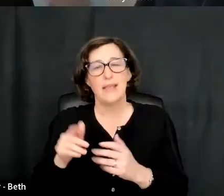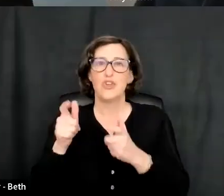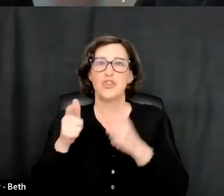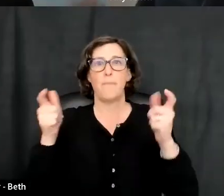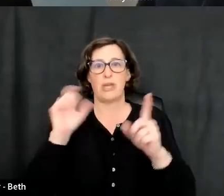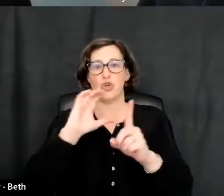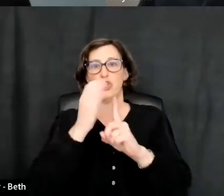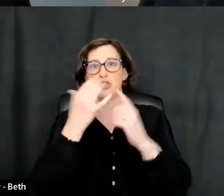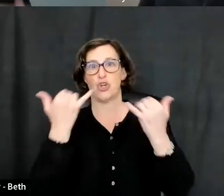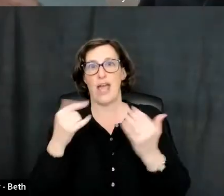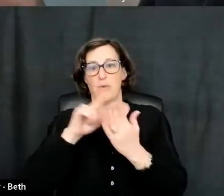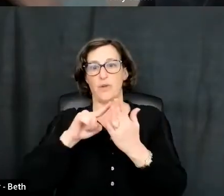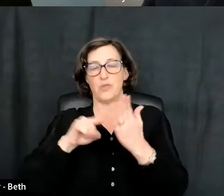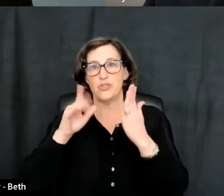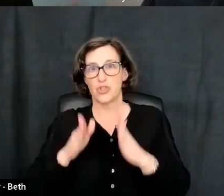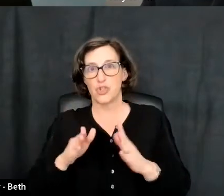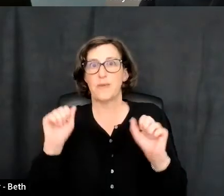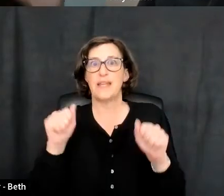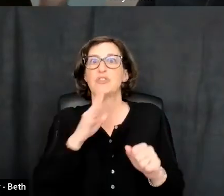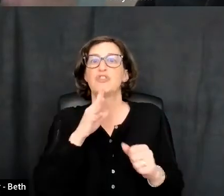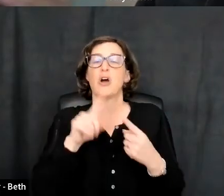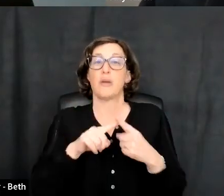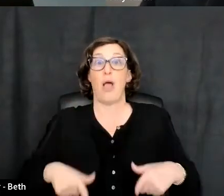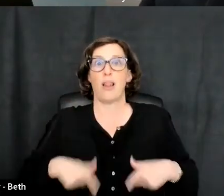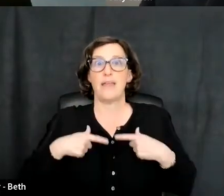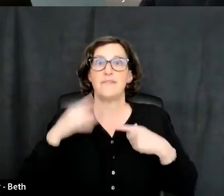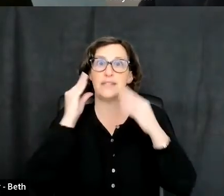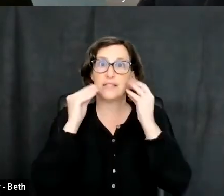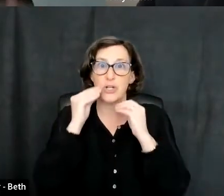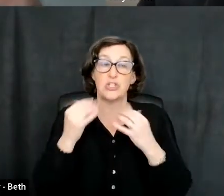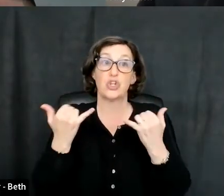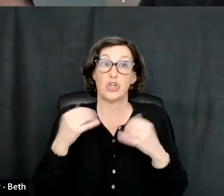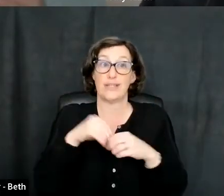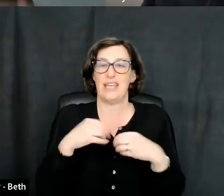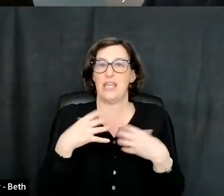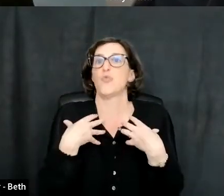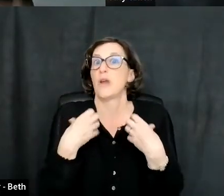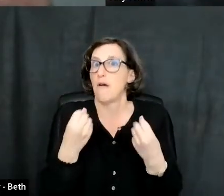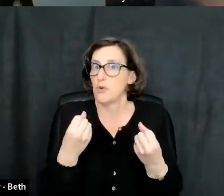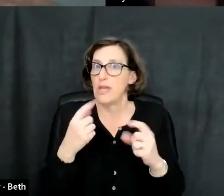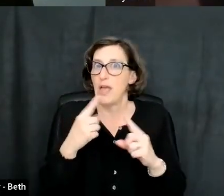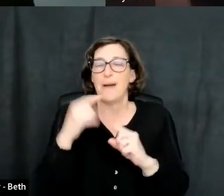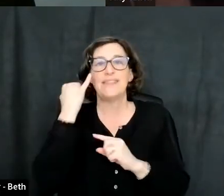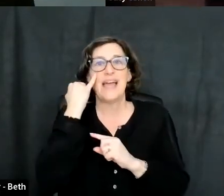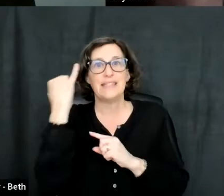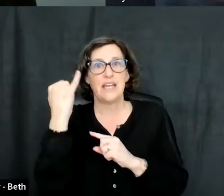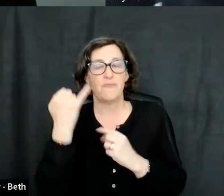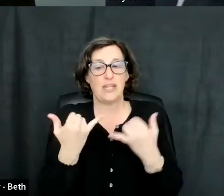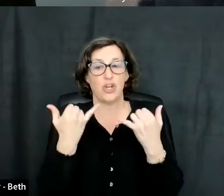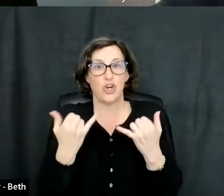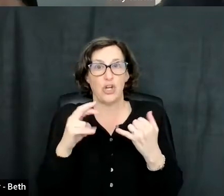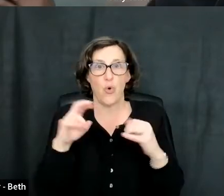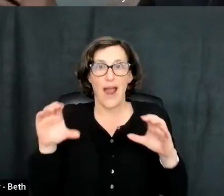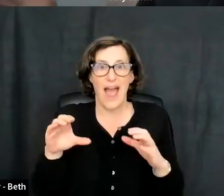in researchers being able to talk about having lived experience being currently in recovery. But this idea of being a current or